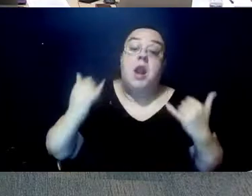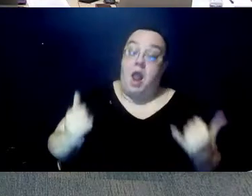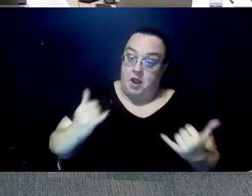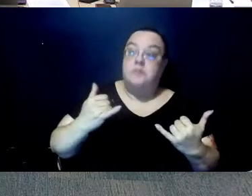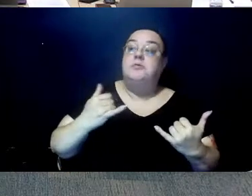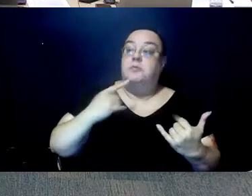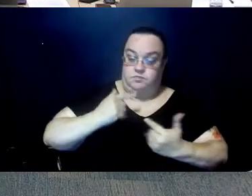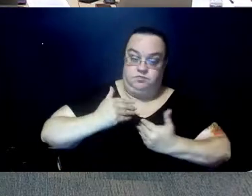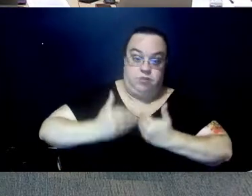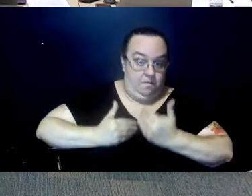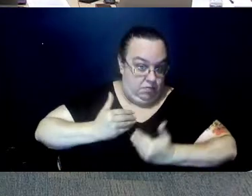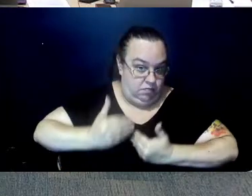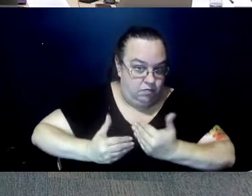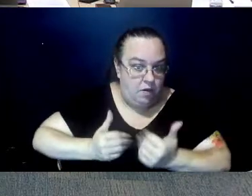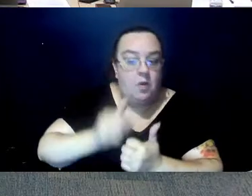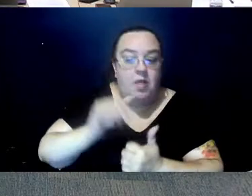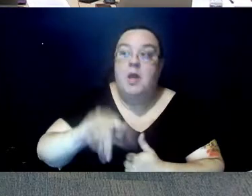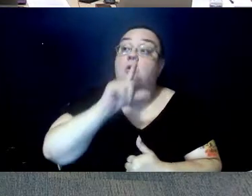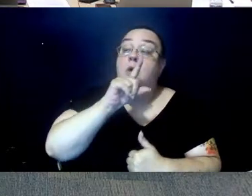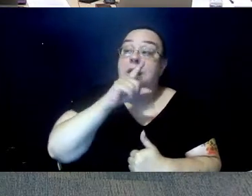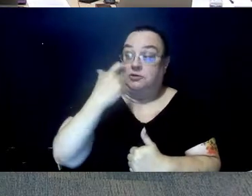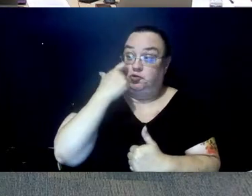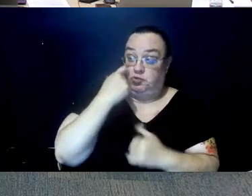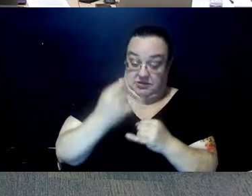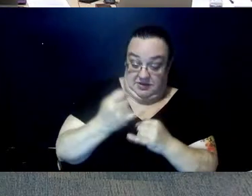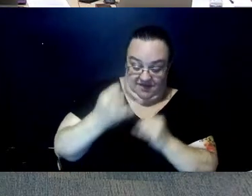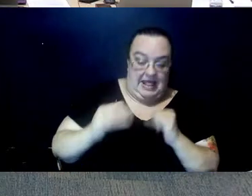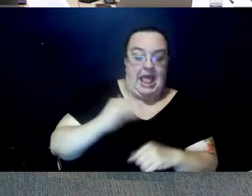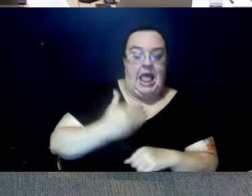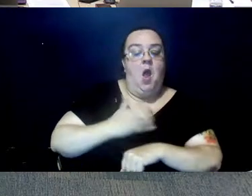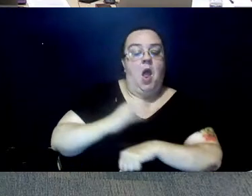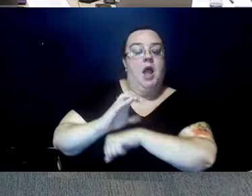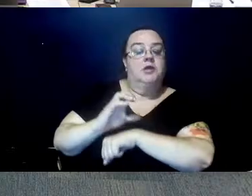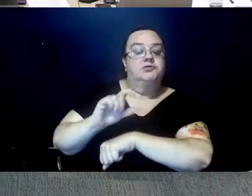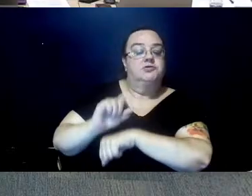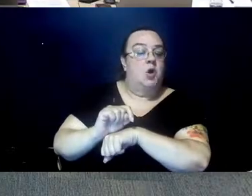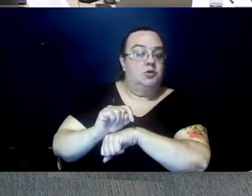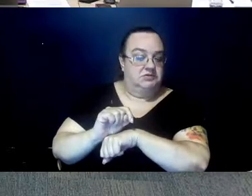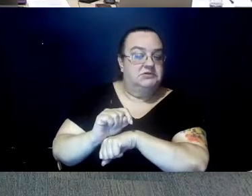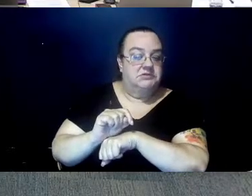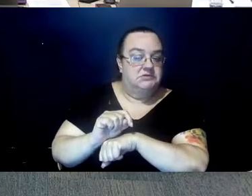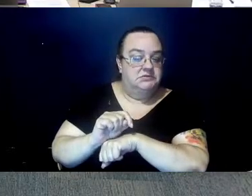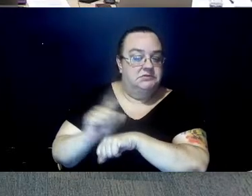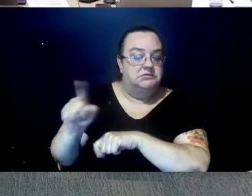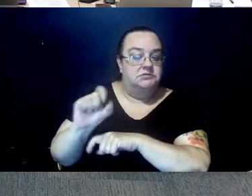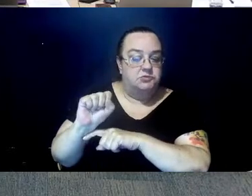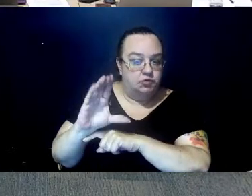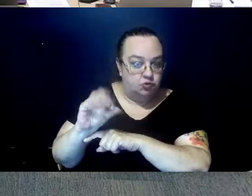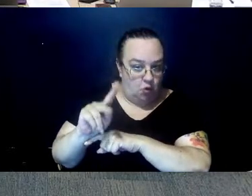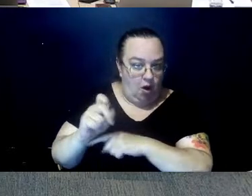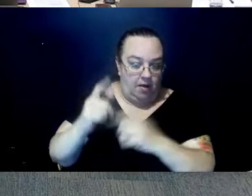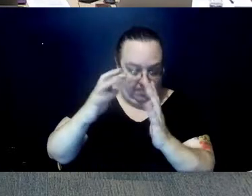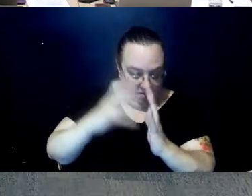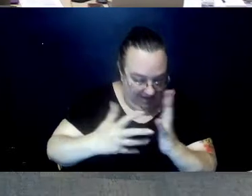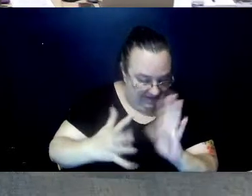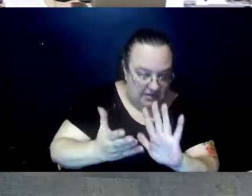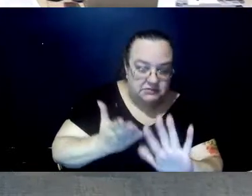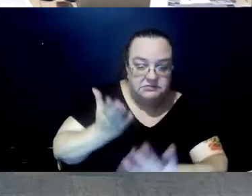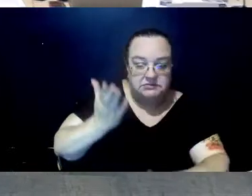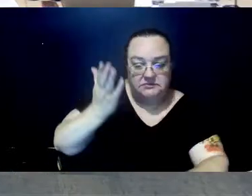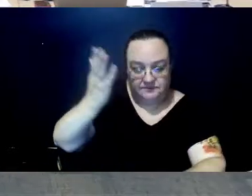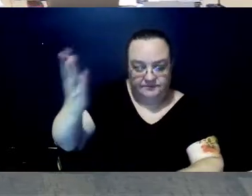We actually just finalized our consultant scope and submitted it to MDOT for